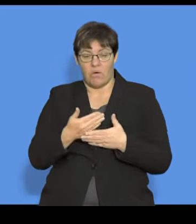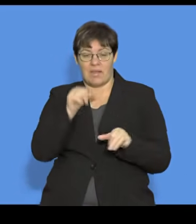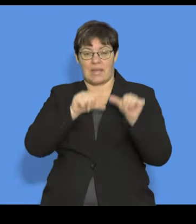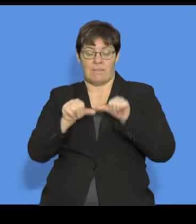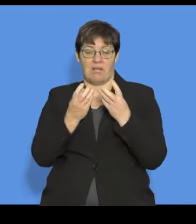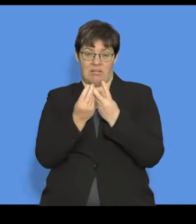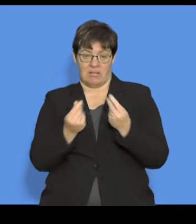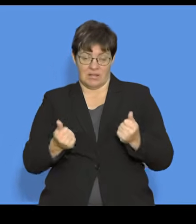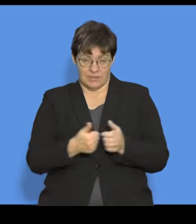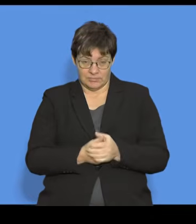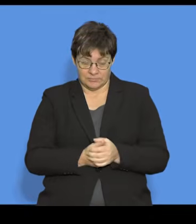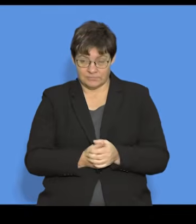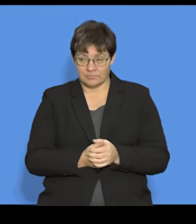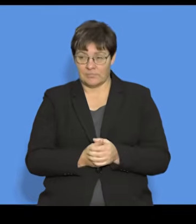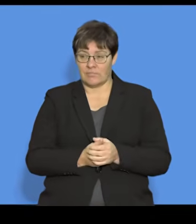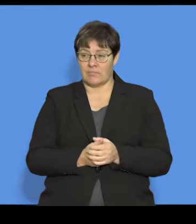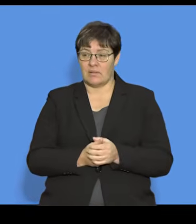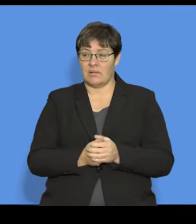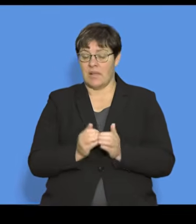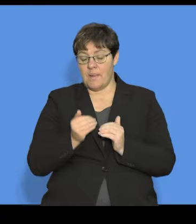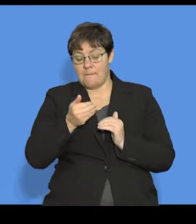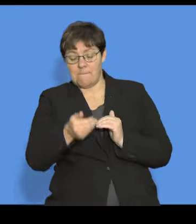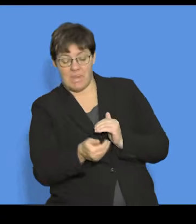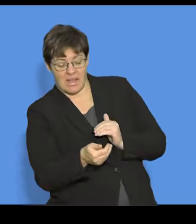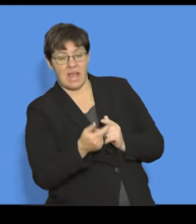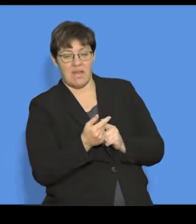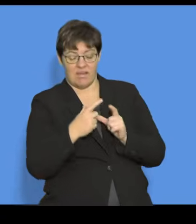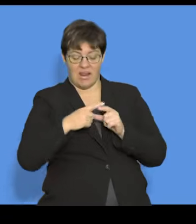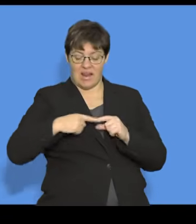chemical digestion. In the background of this,